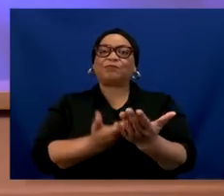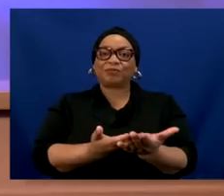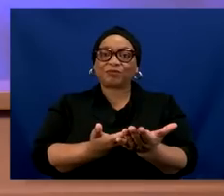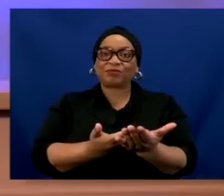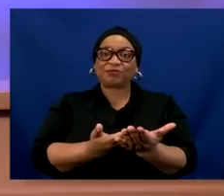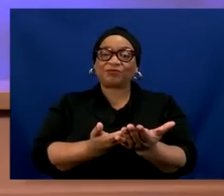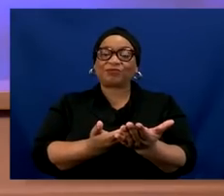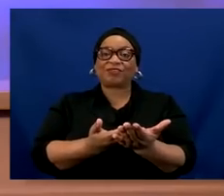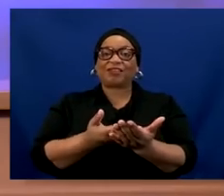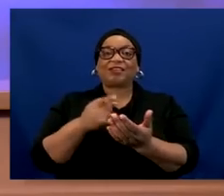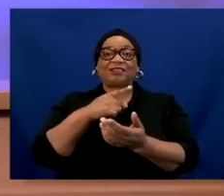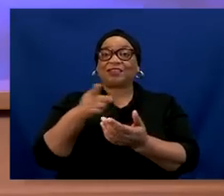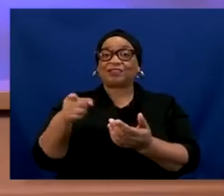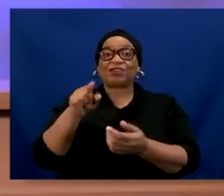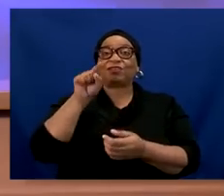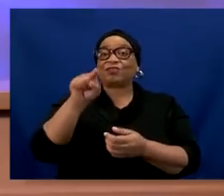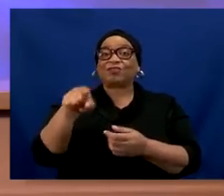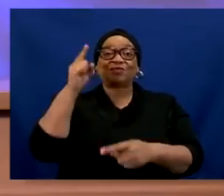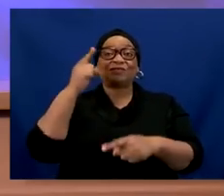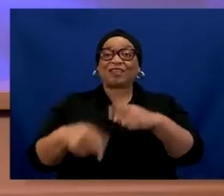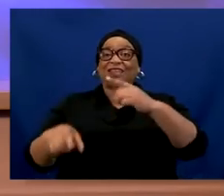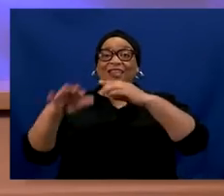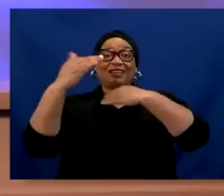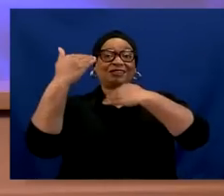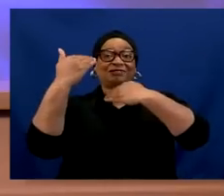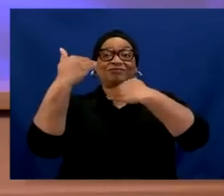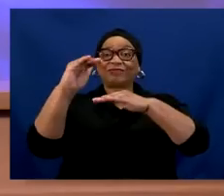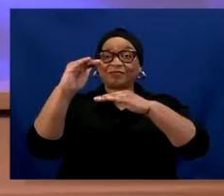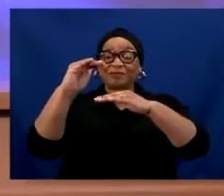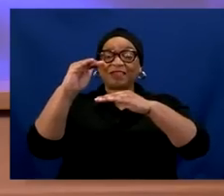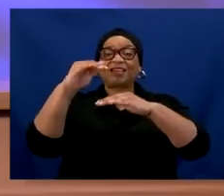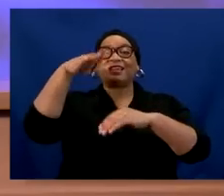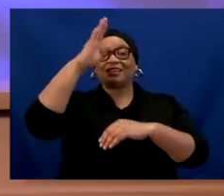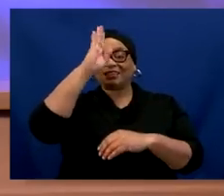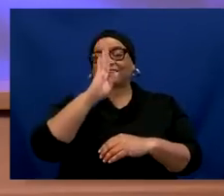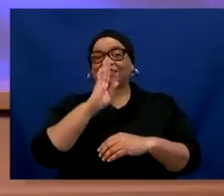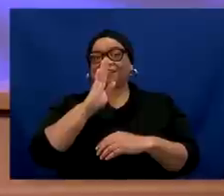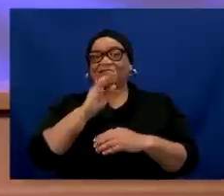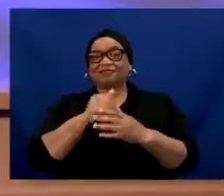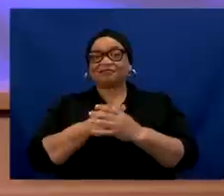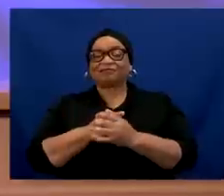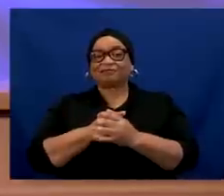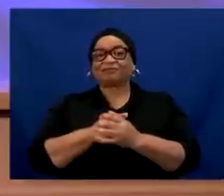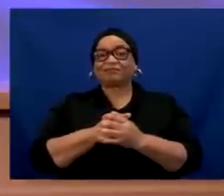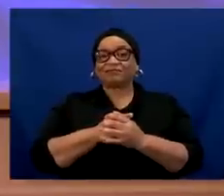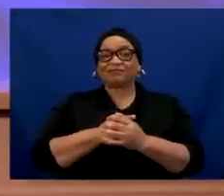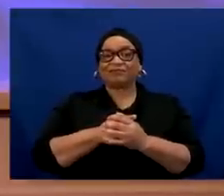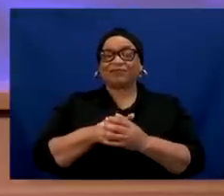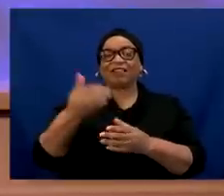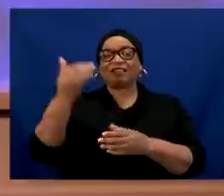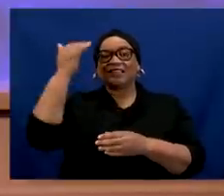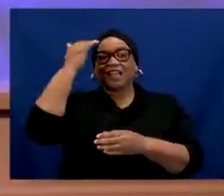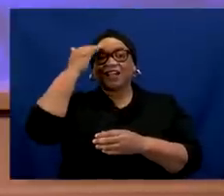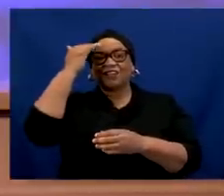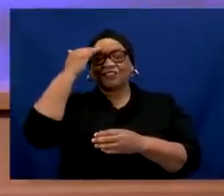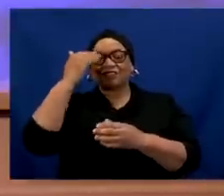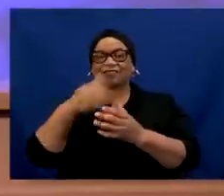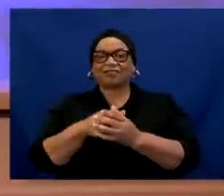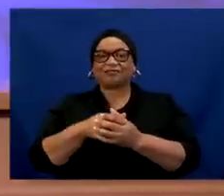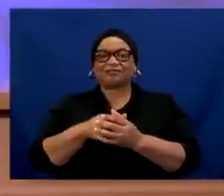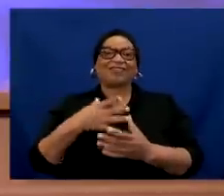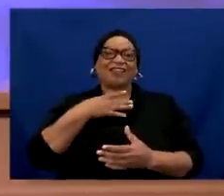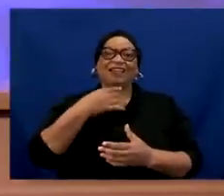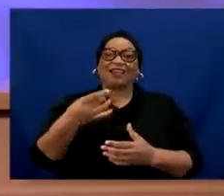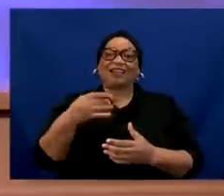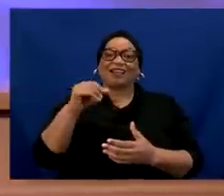cannot be limited, restricted, confined to our human mentality. I like that about God,